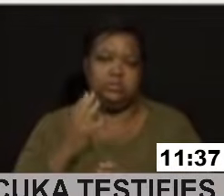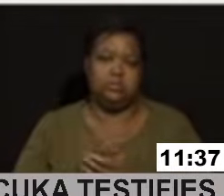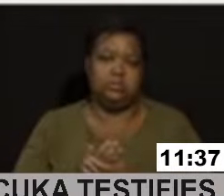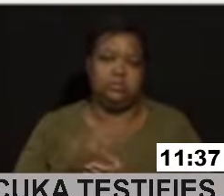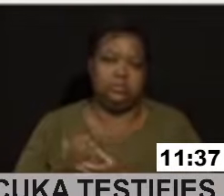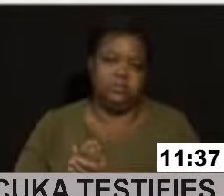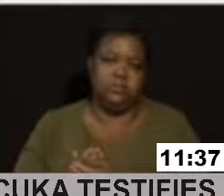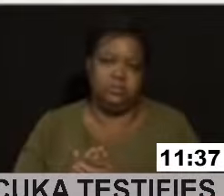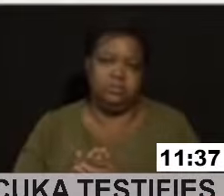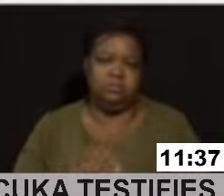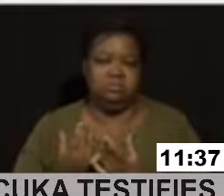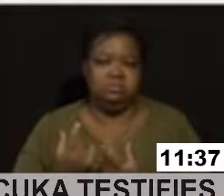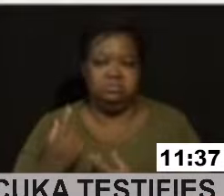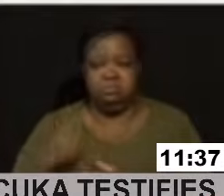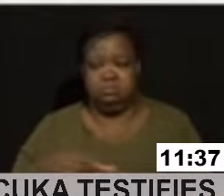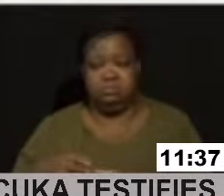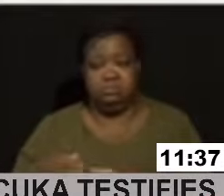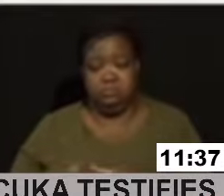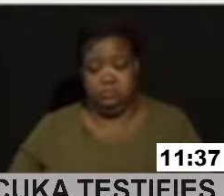And that nothing was being done about